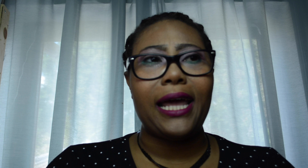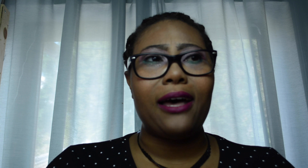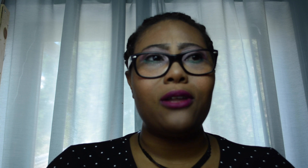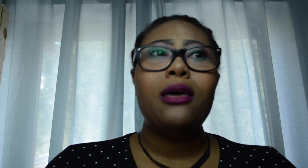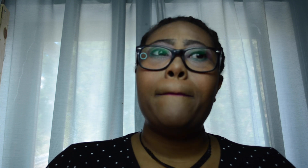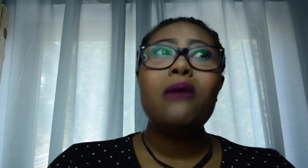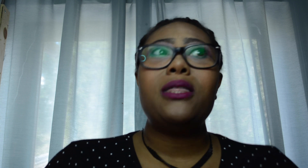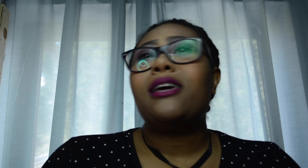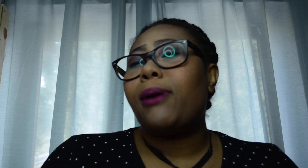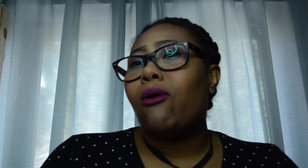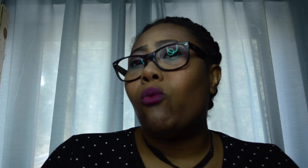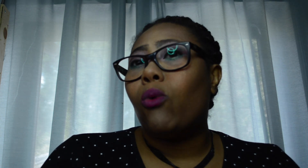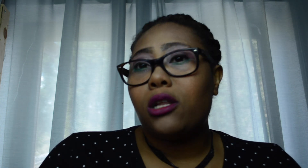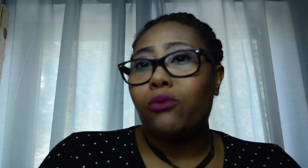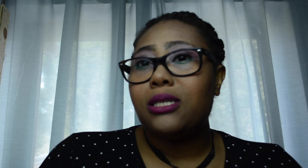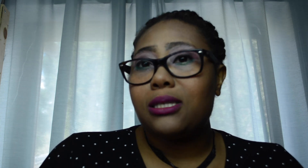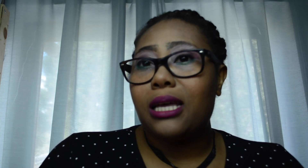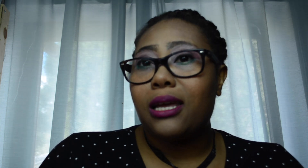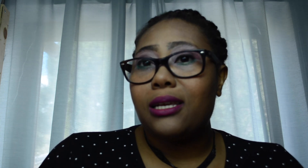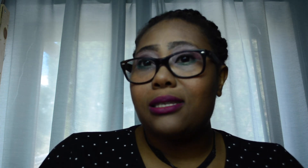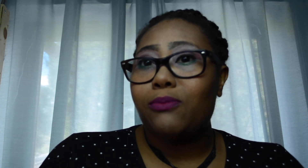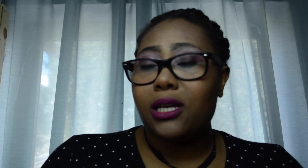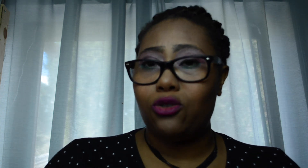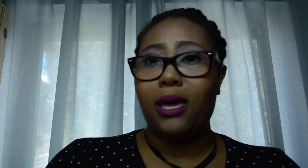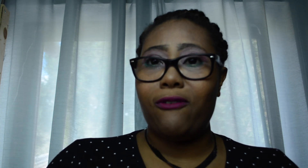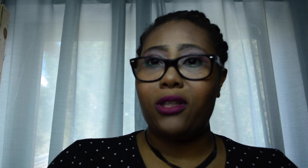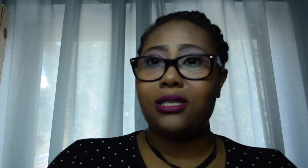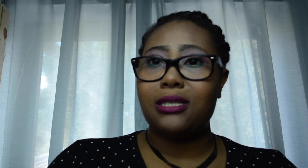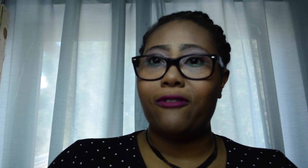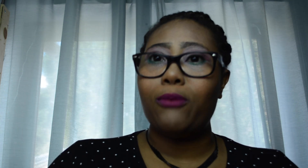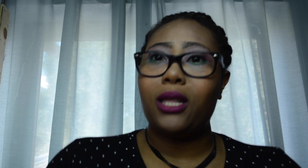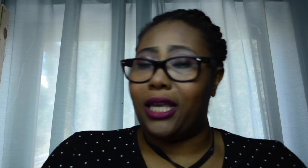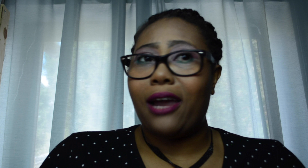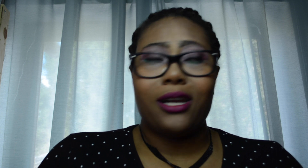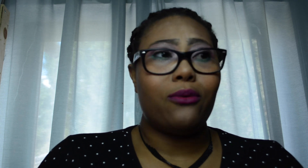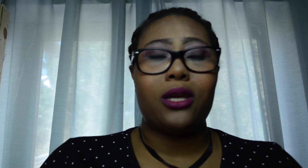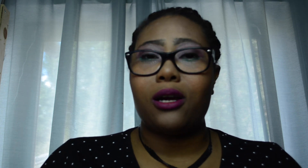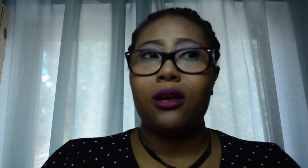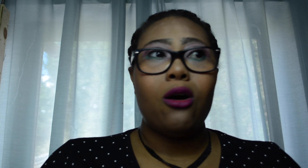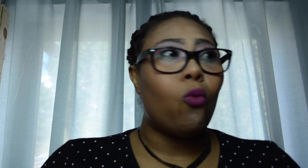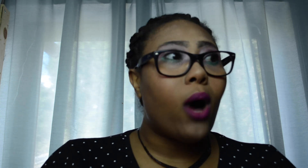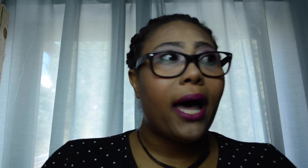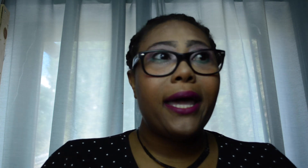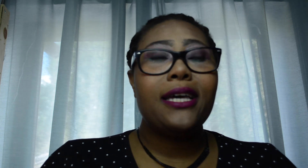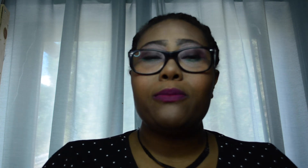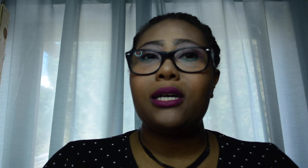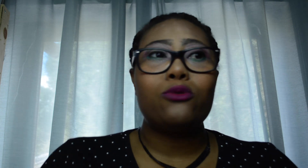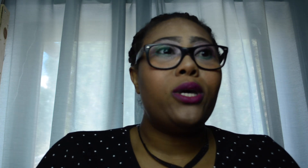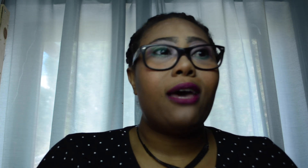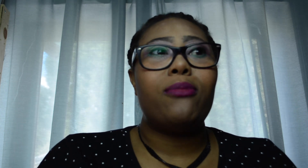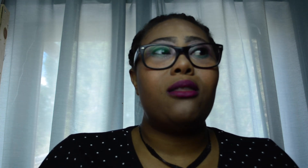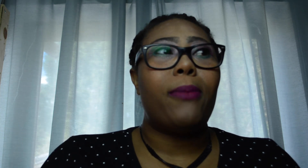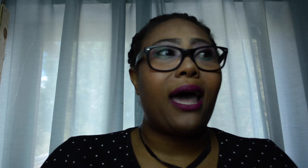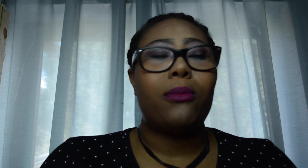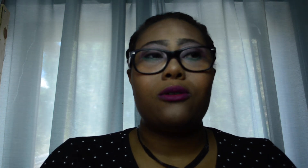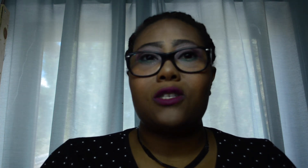her down. Maybe think about one of the reasons that that is because you maybe feel a sense of familiarity with her. Why? It's because we